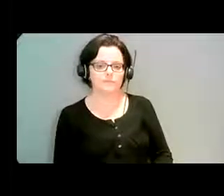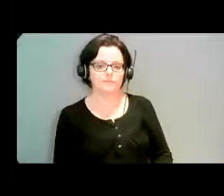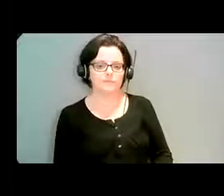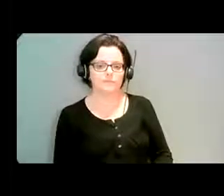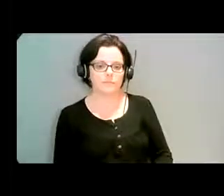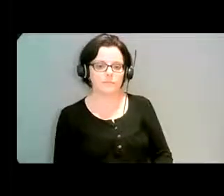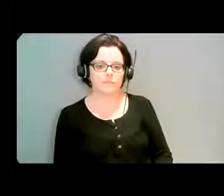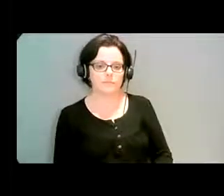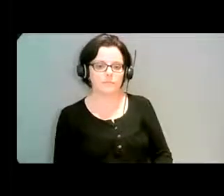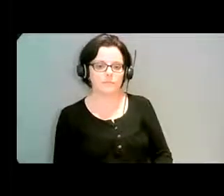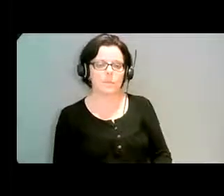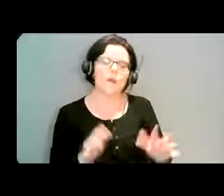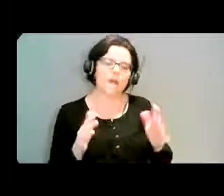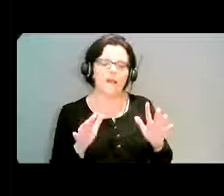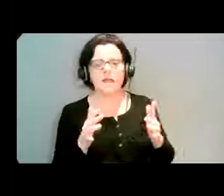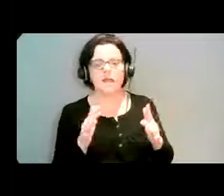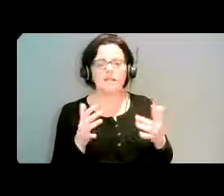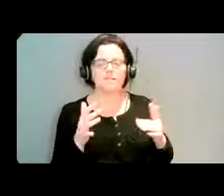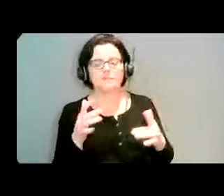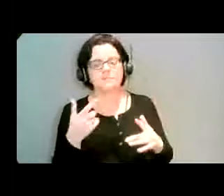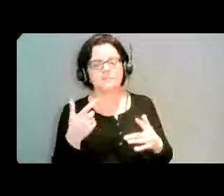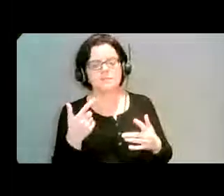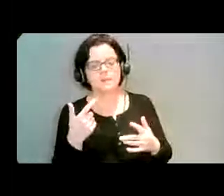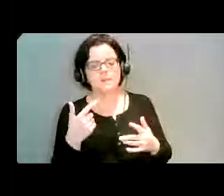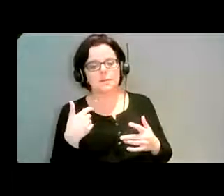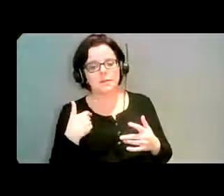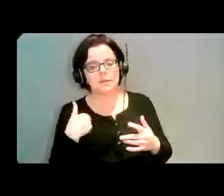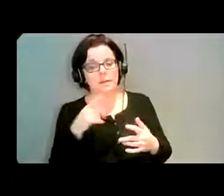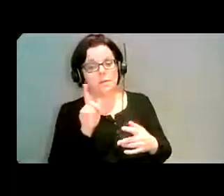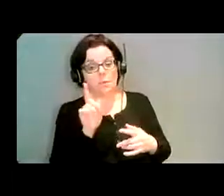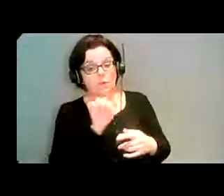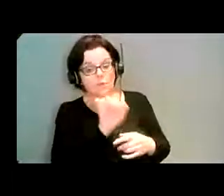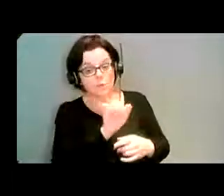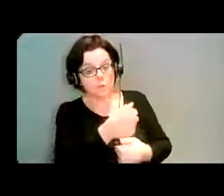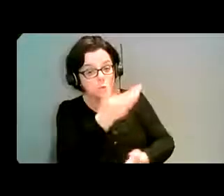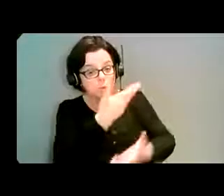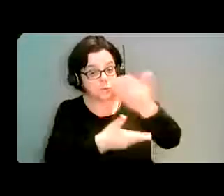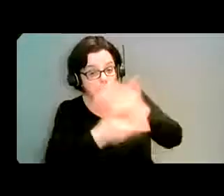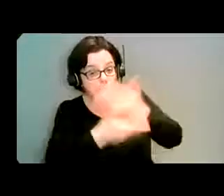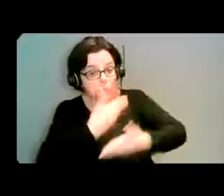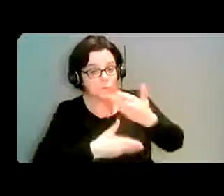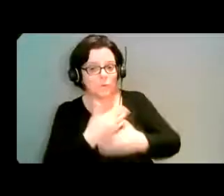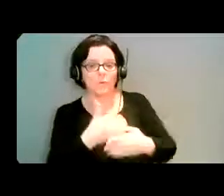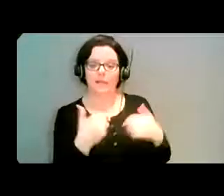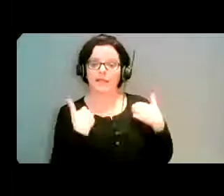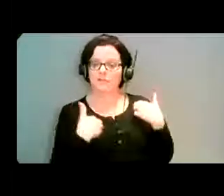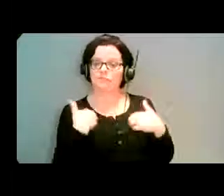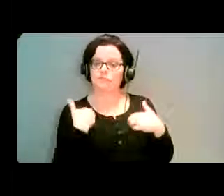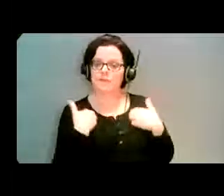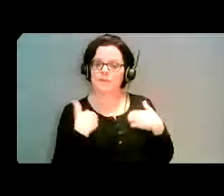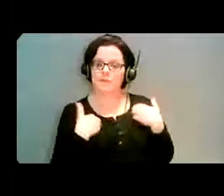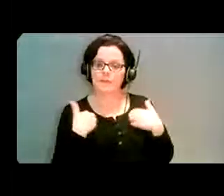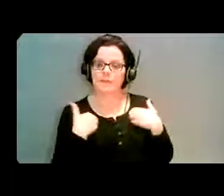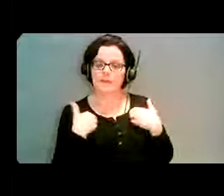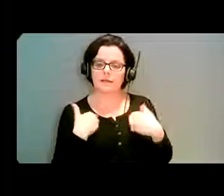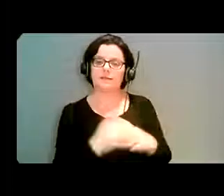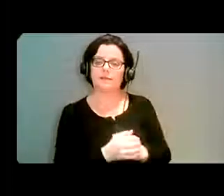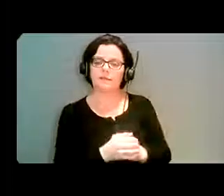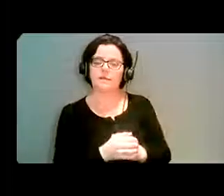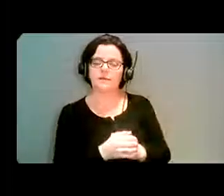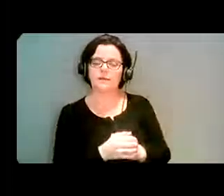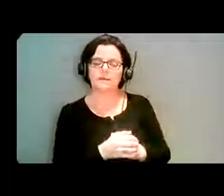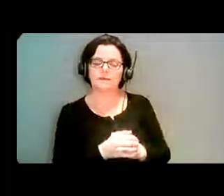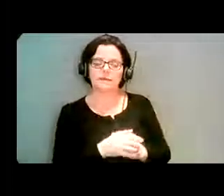I mean, not really, but it's really interesting what you're saying, because I haven't had